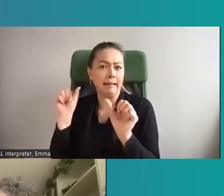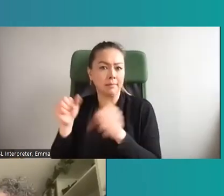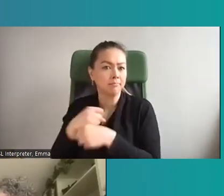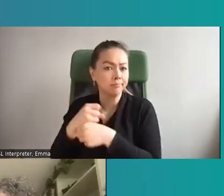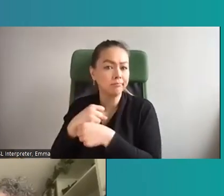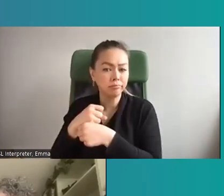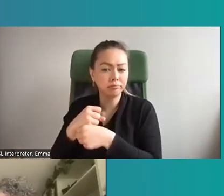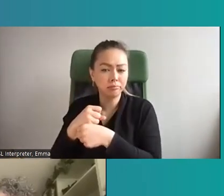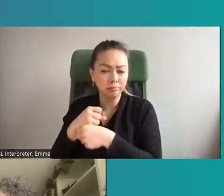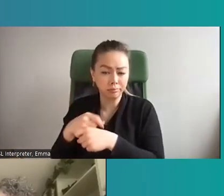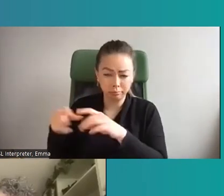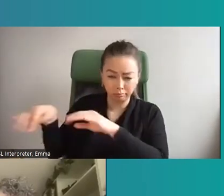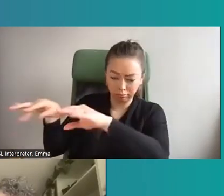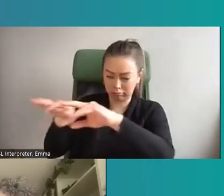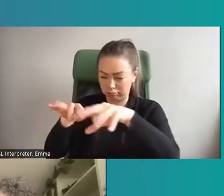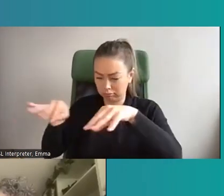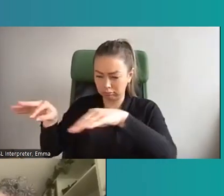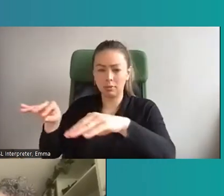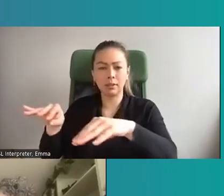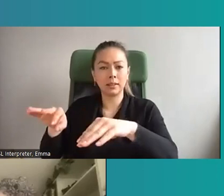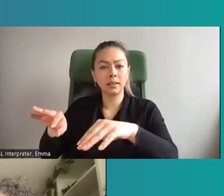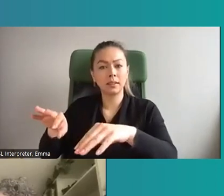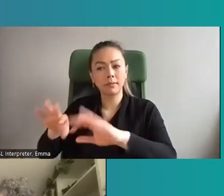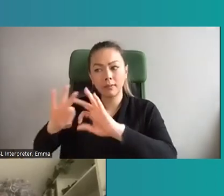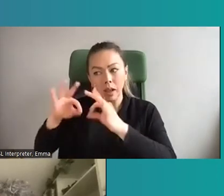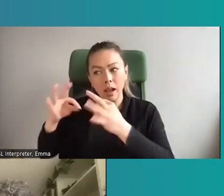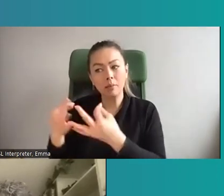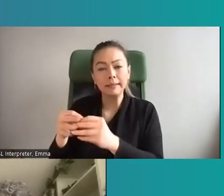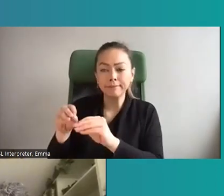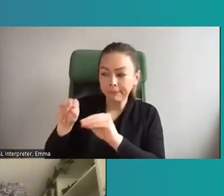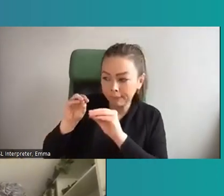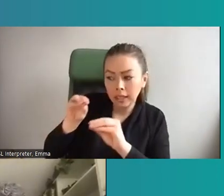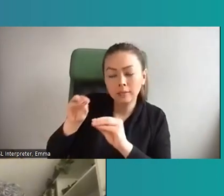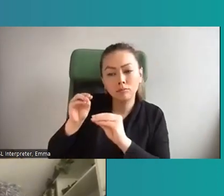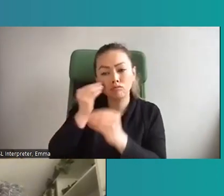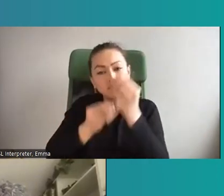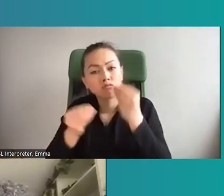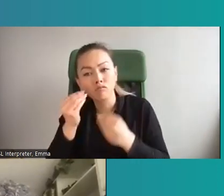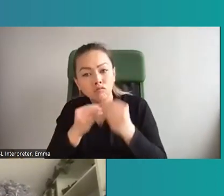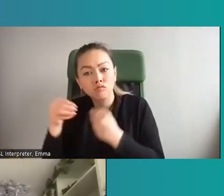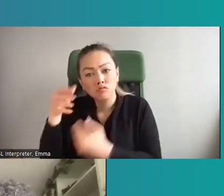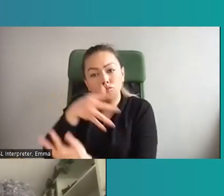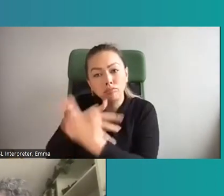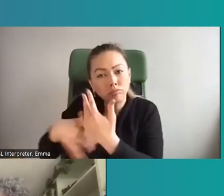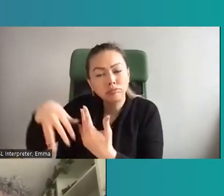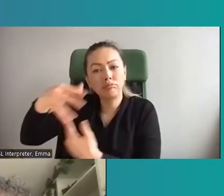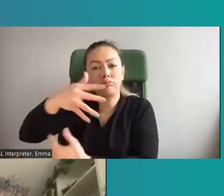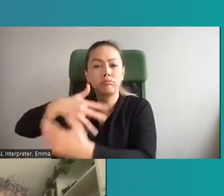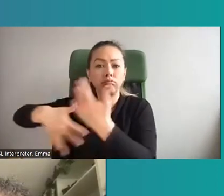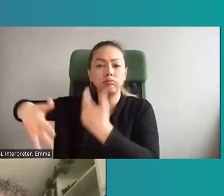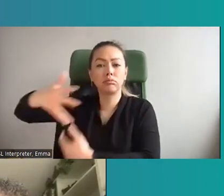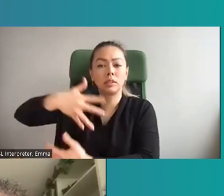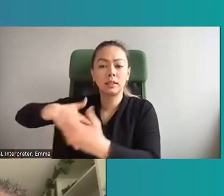together and it feeds our families. And then they, with the families, think, well, wouldn't it be nice if the